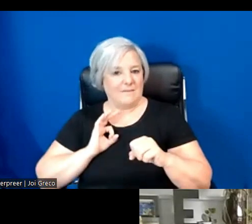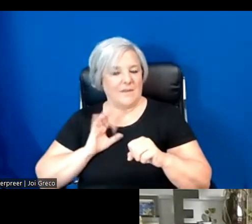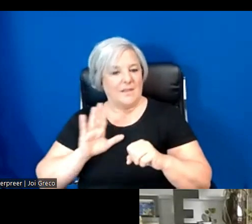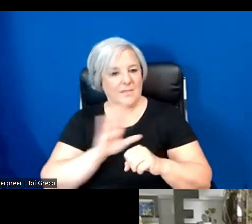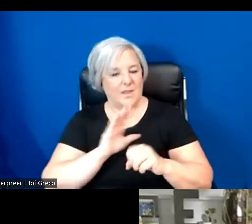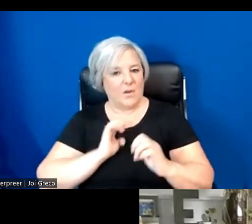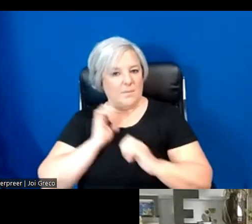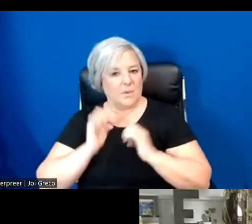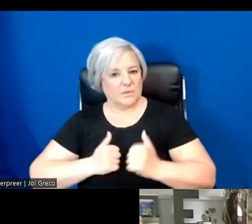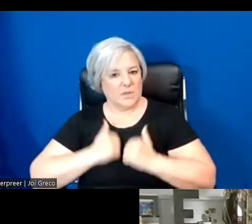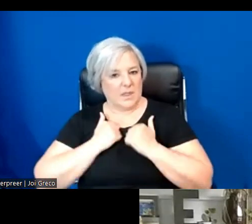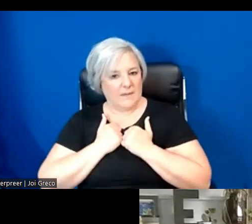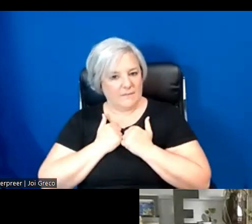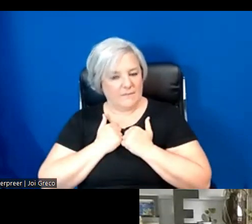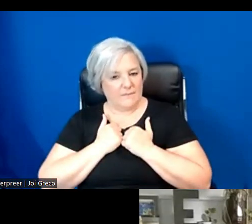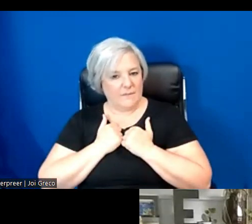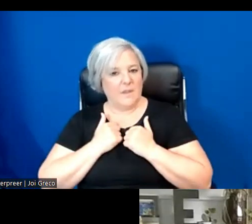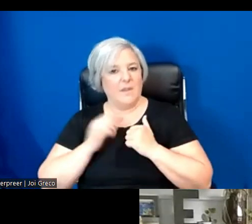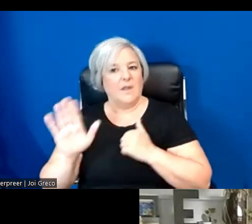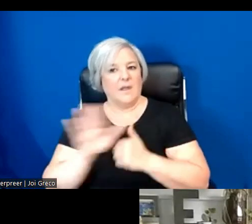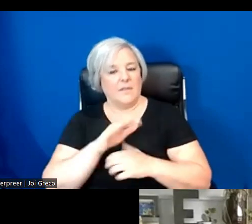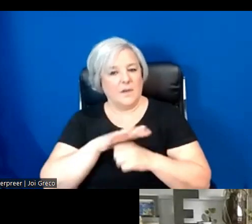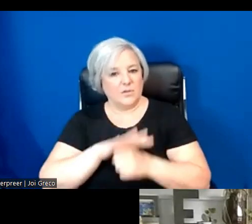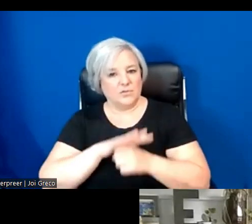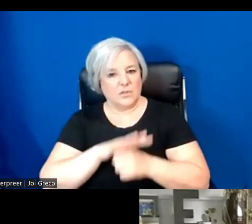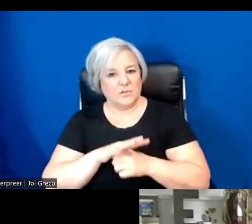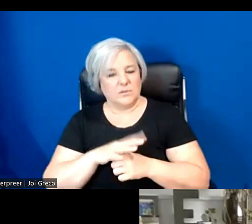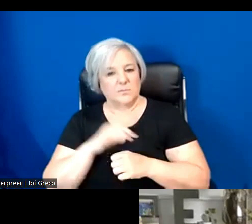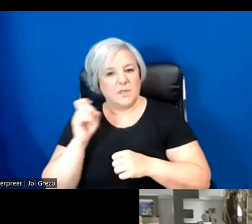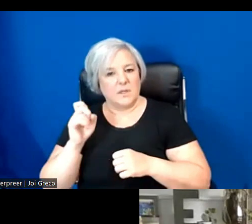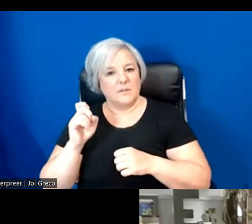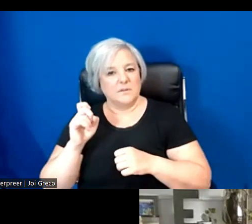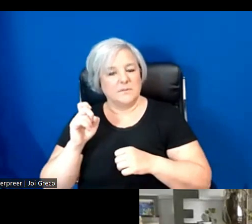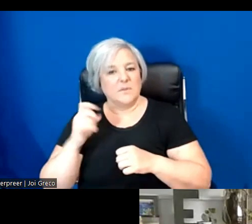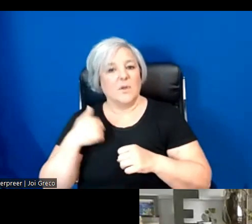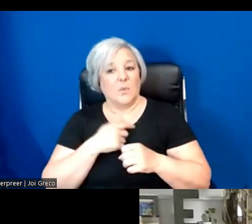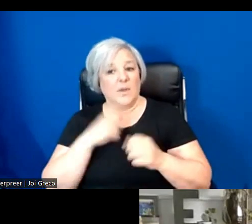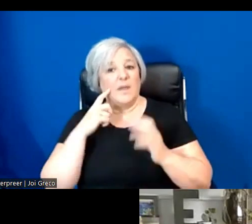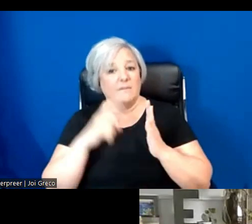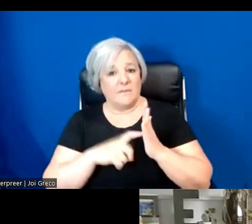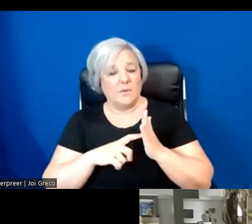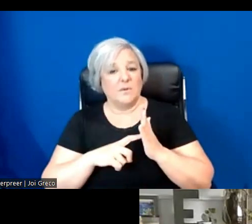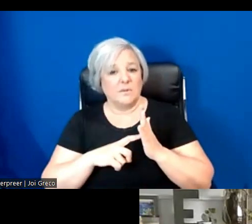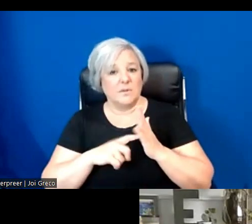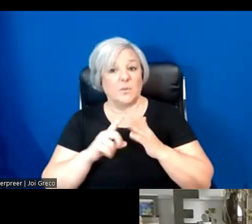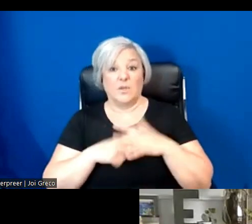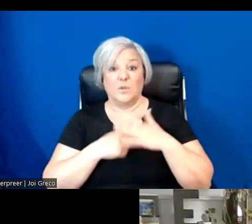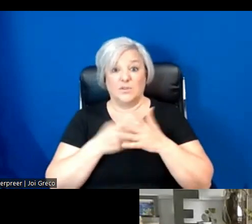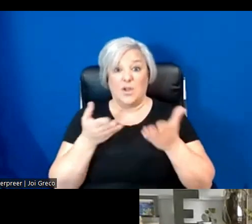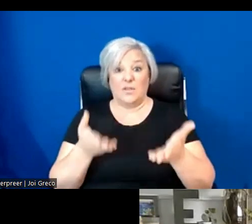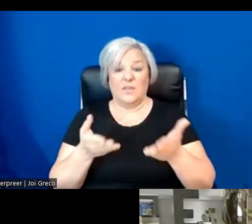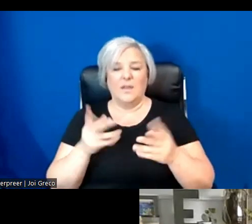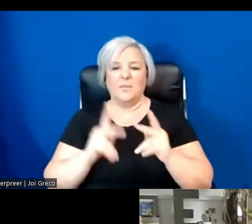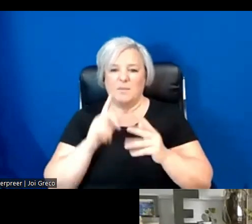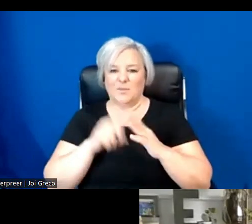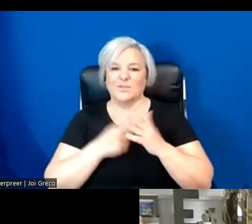emotional life and their stressors, because what we found is when you start there, people start to